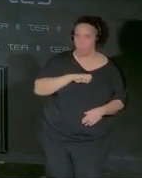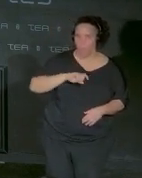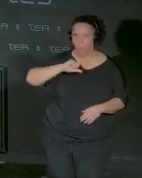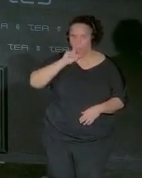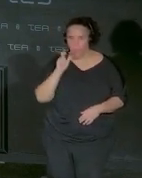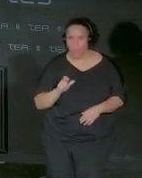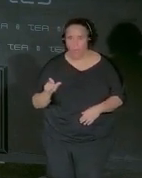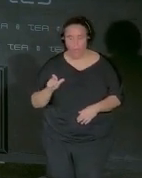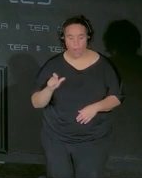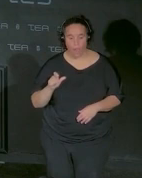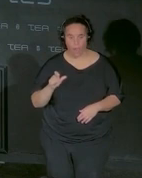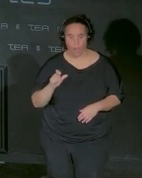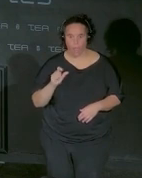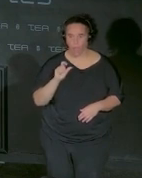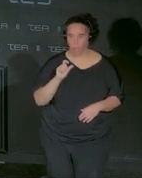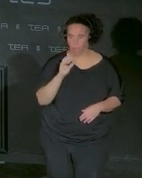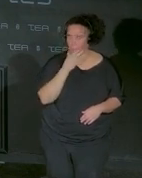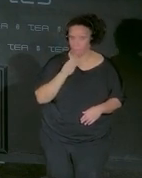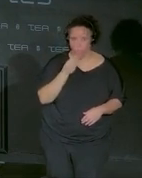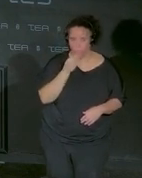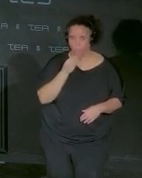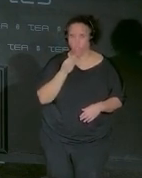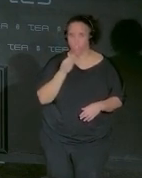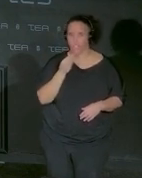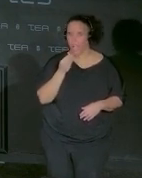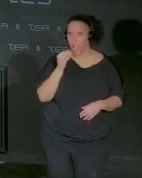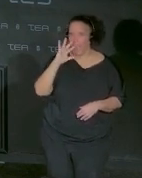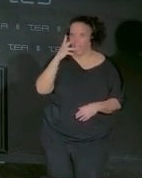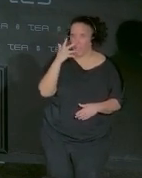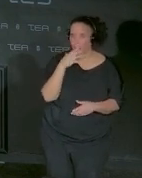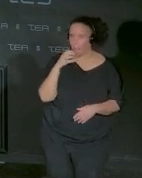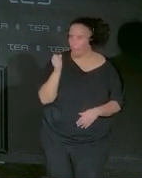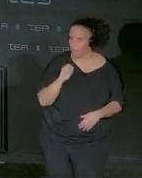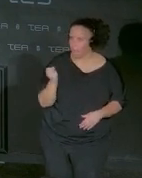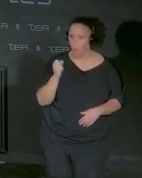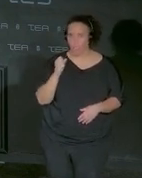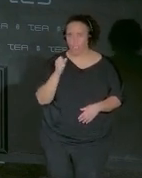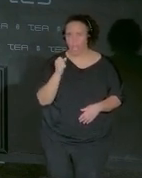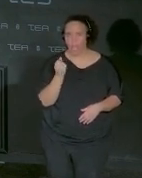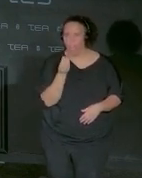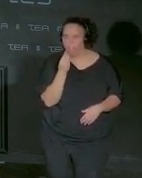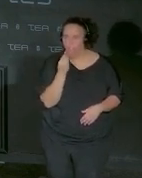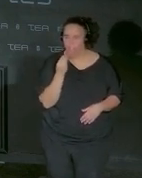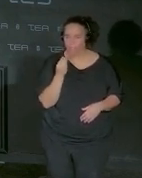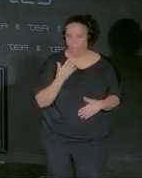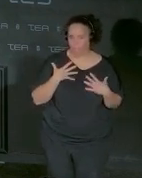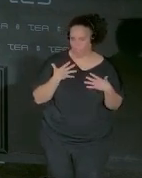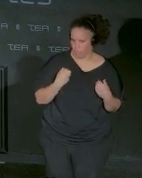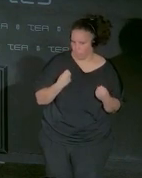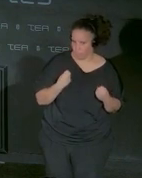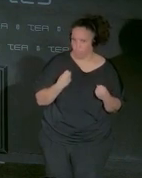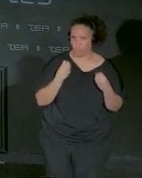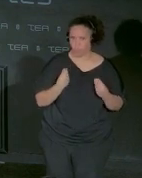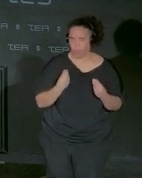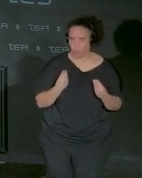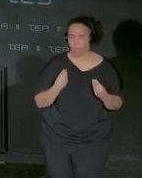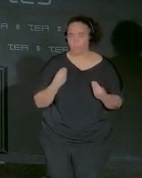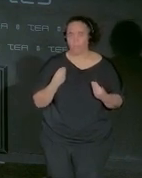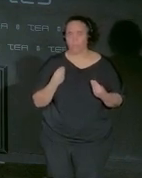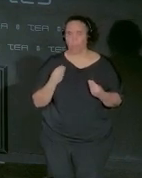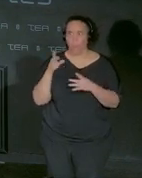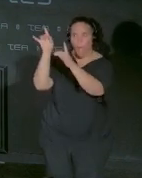we are attractive to Chinese, to a lot of people. Also, we are more or less a safe space to have your children grow